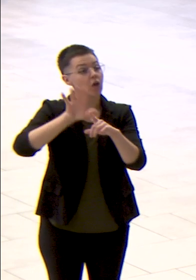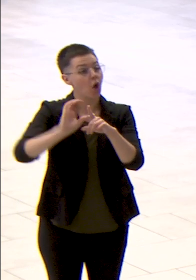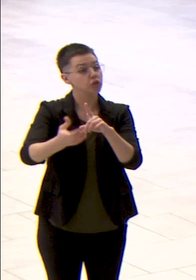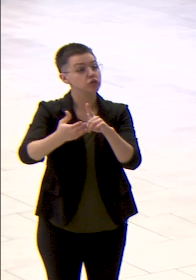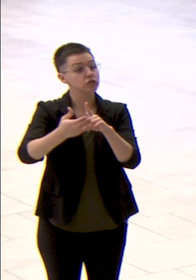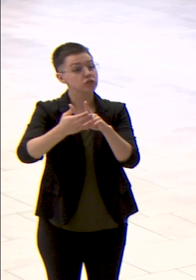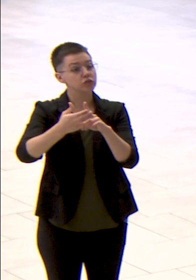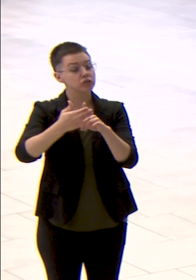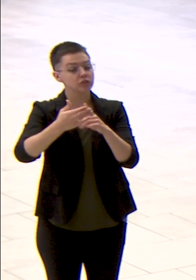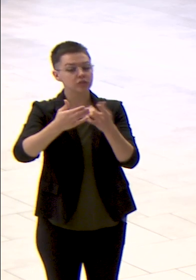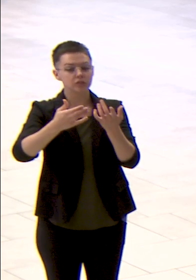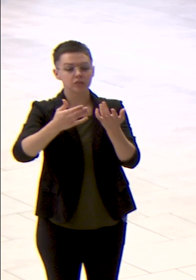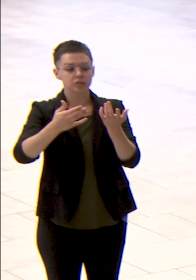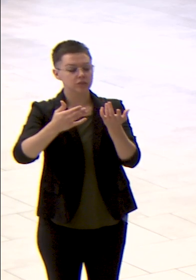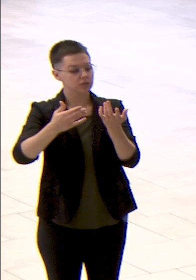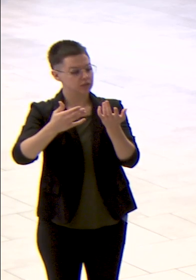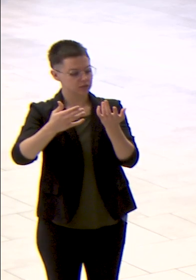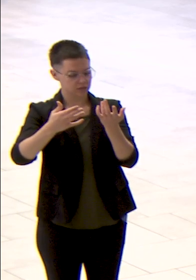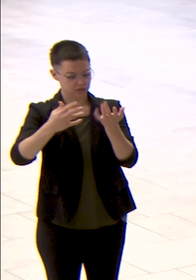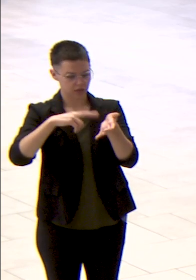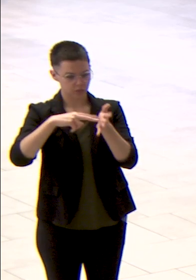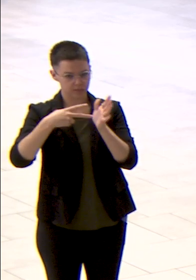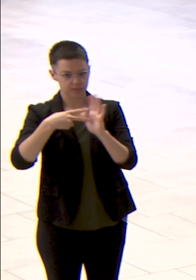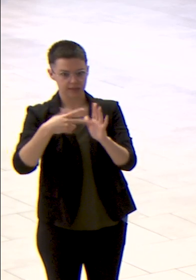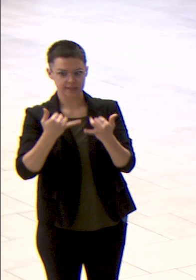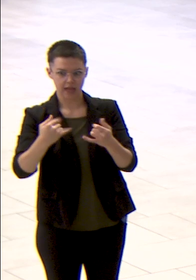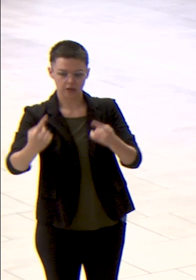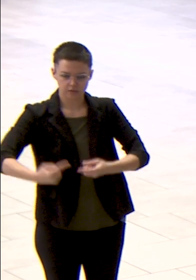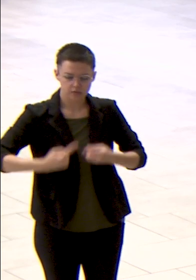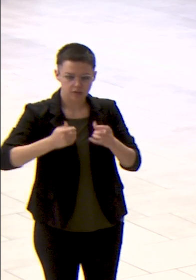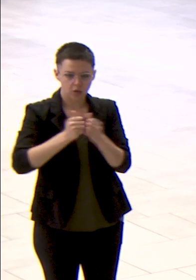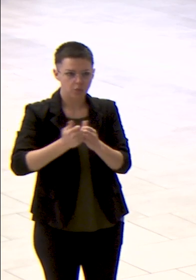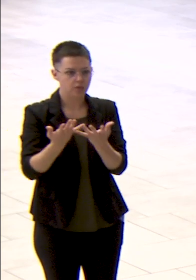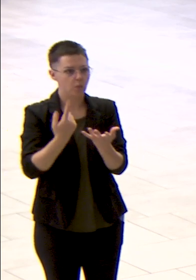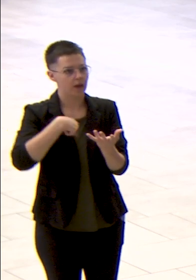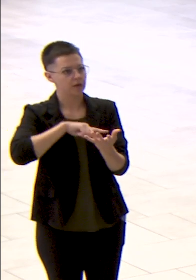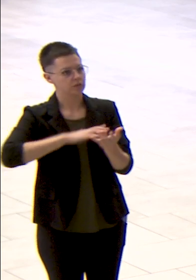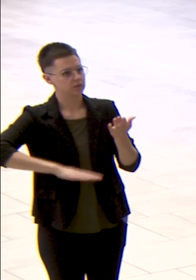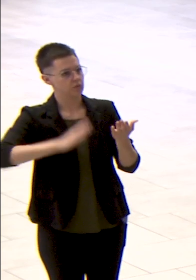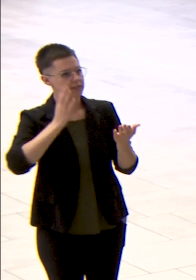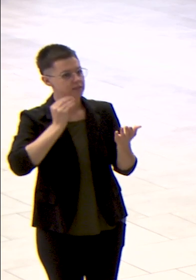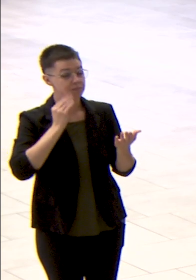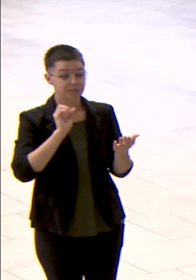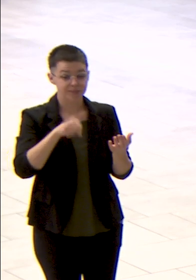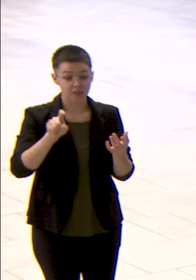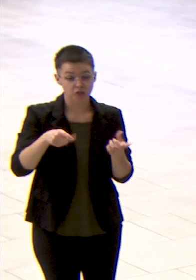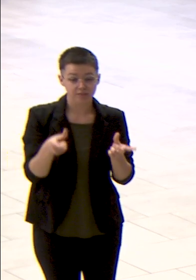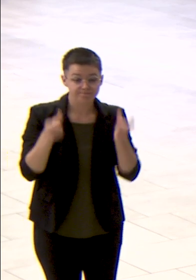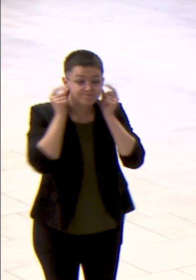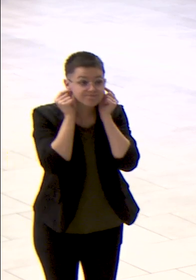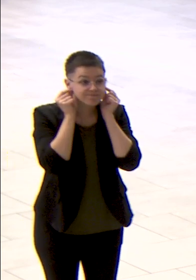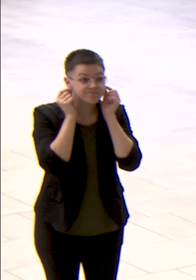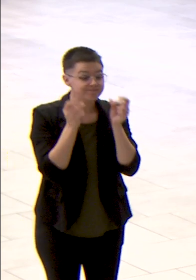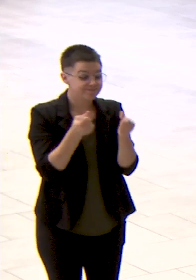are contending with, you know, what we were raised with. Our moms telling us, you know, like, yeah, you should pierce your baby's ears as soon as they come